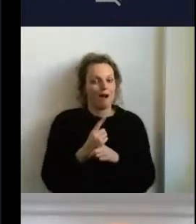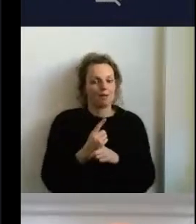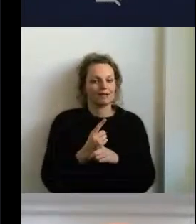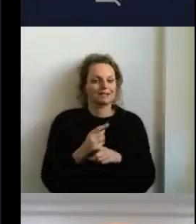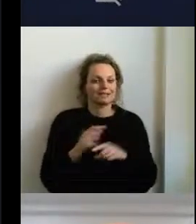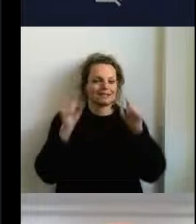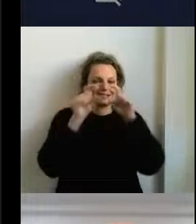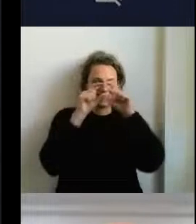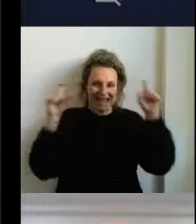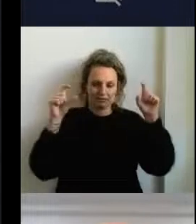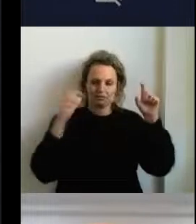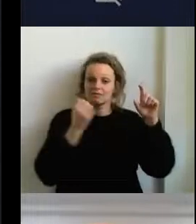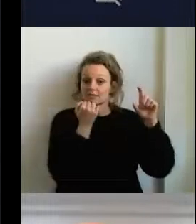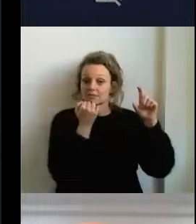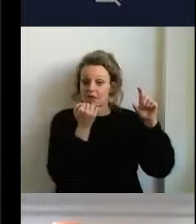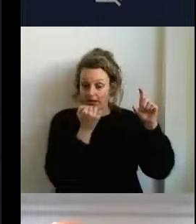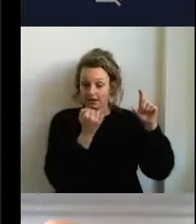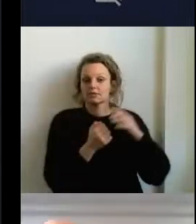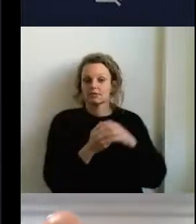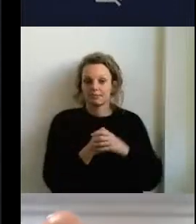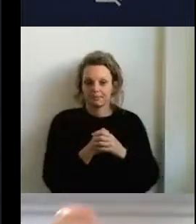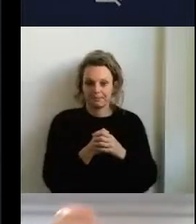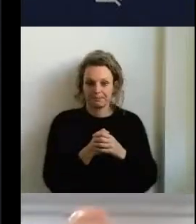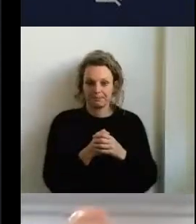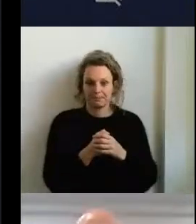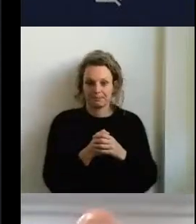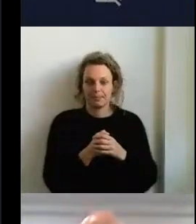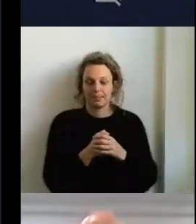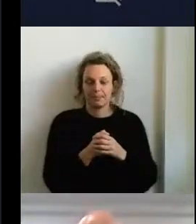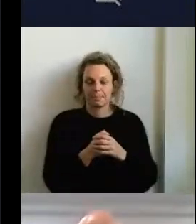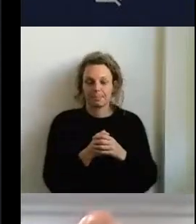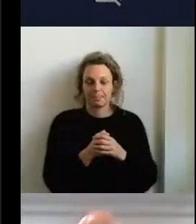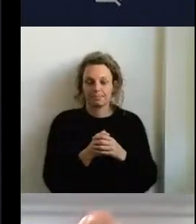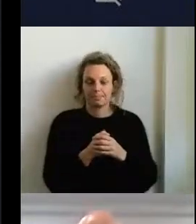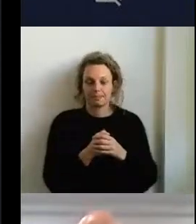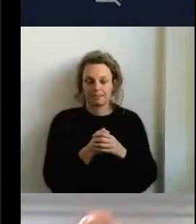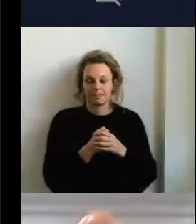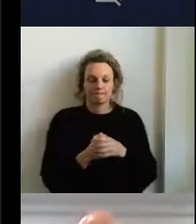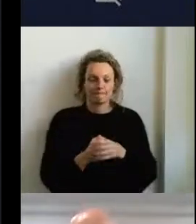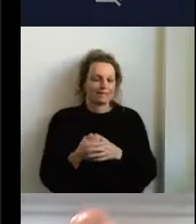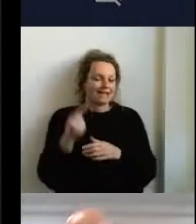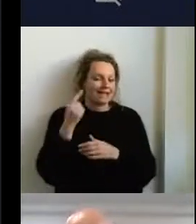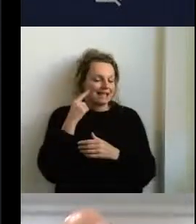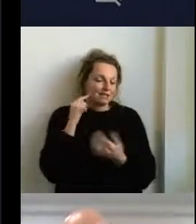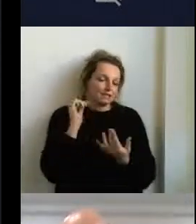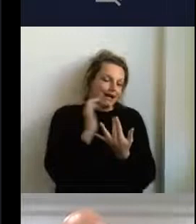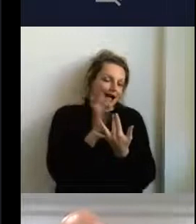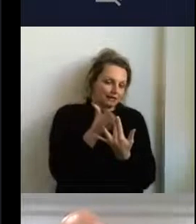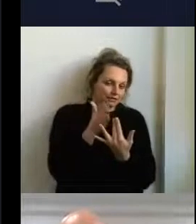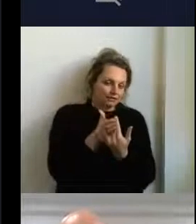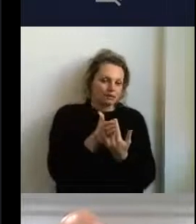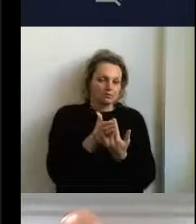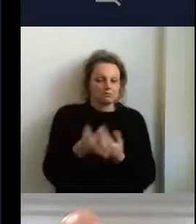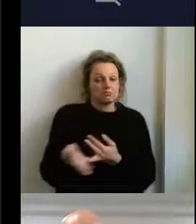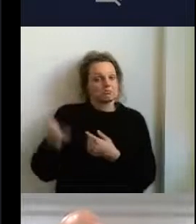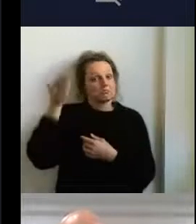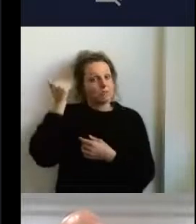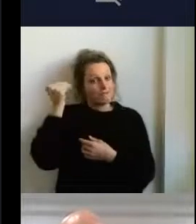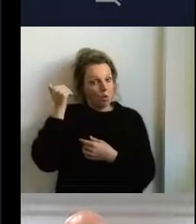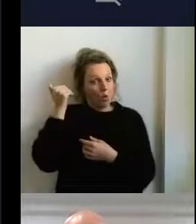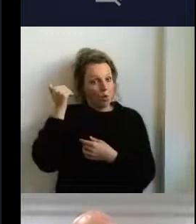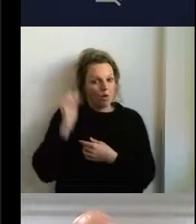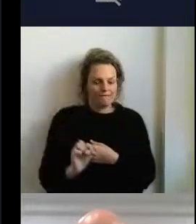text size. Now, I mentioned that I say very easy to use. In ease of access, it used to be that the very first thing was